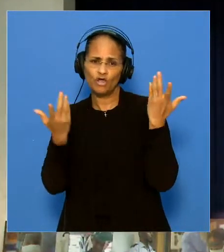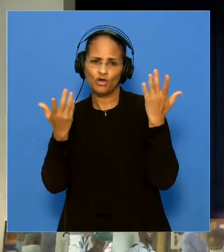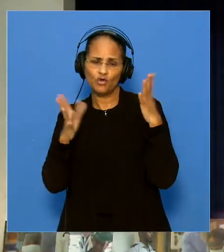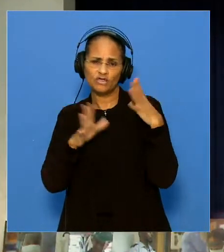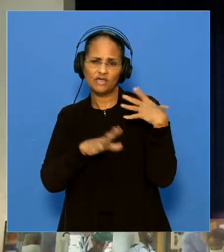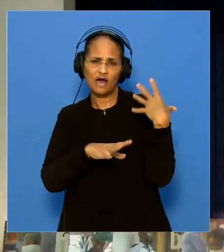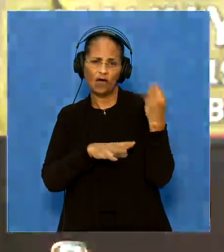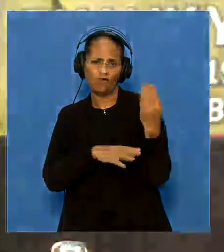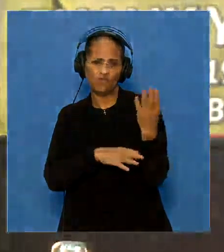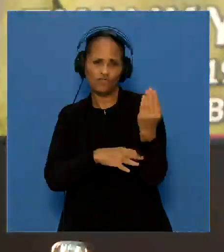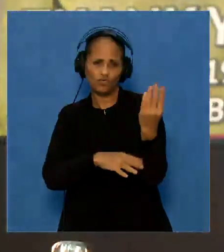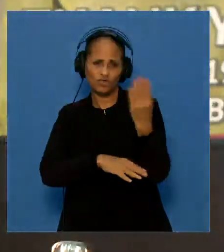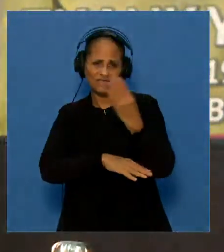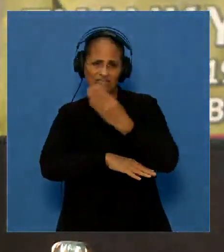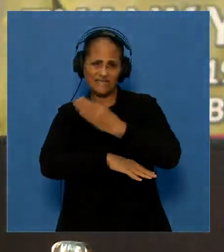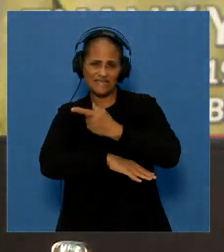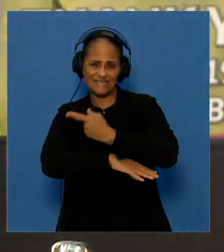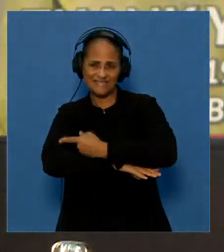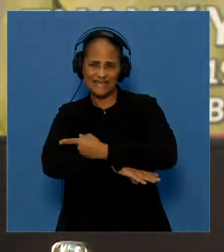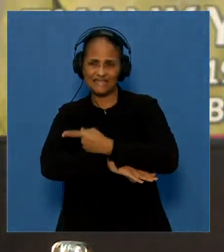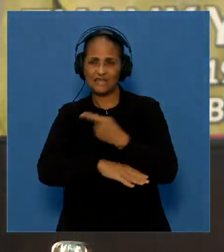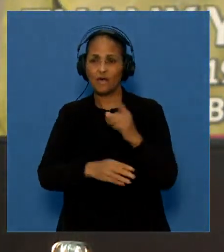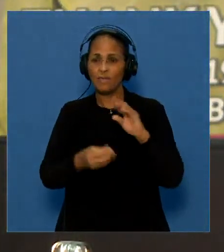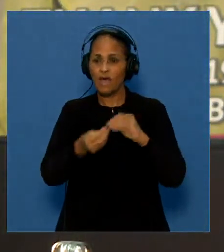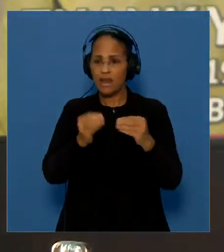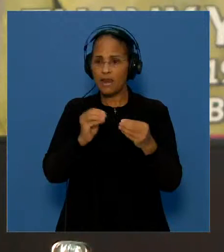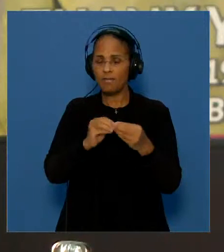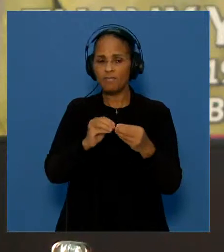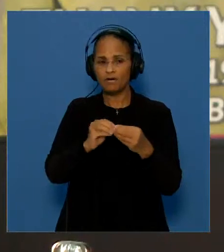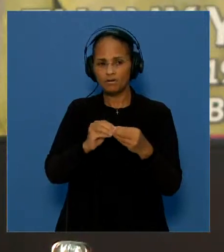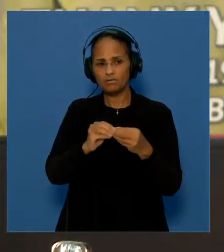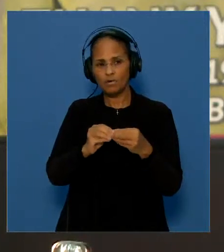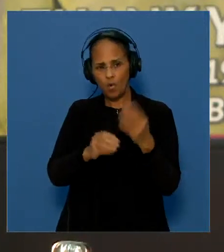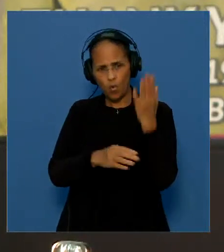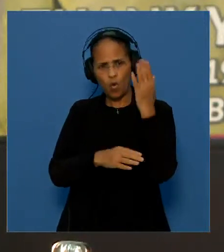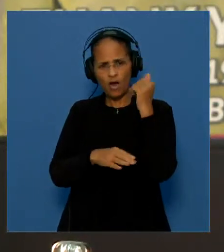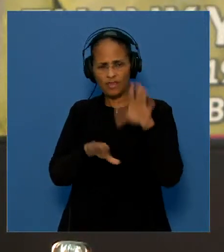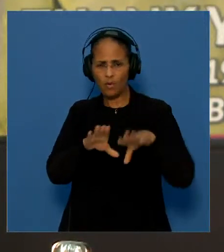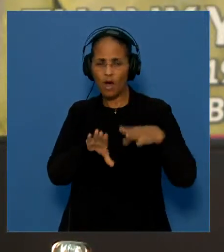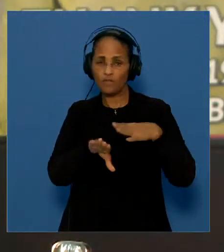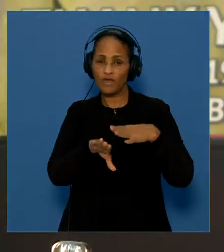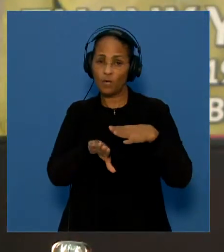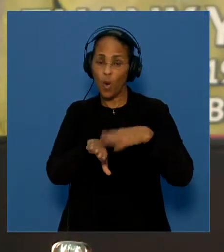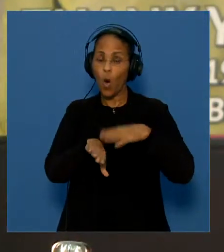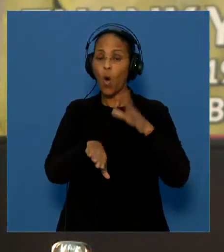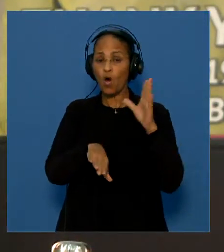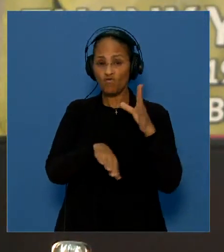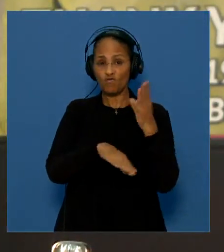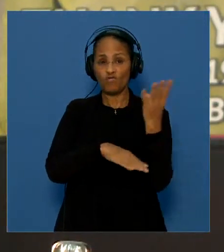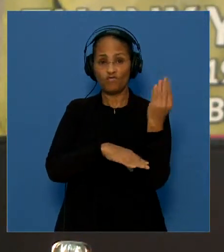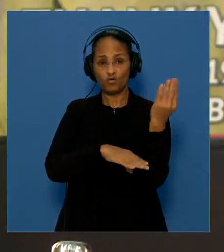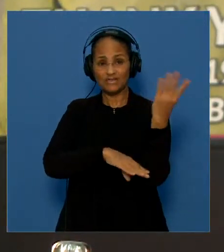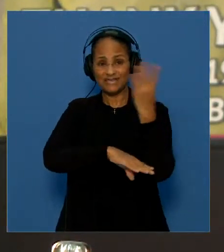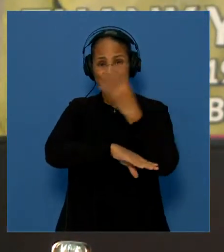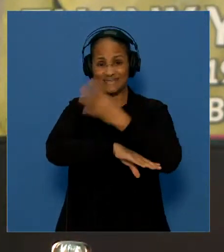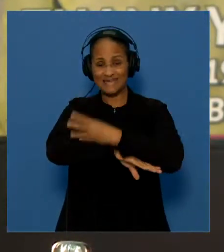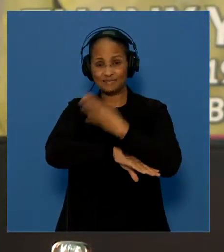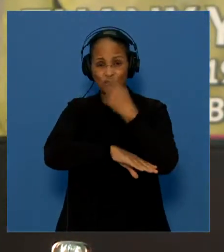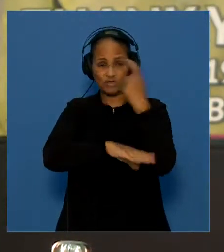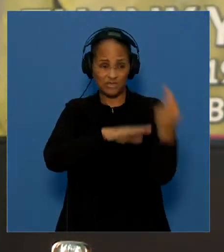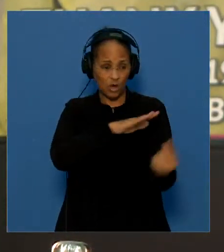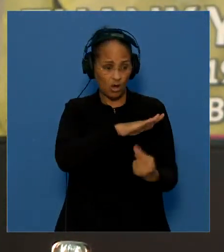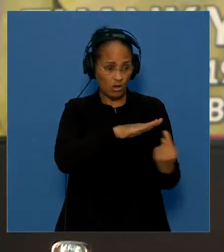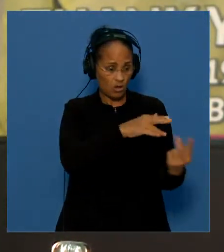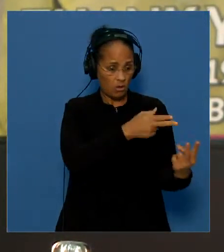days? Well, there could be a number of reasons why an employer was out for 14 days. It may not necessarily be because they are in quarantine or in